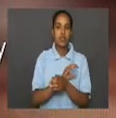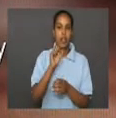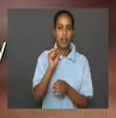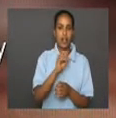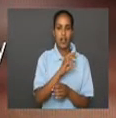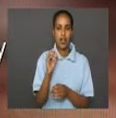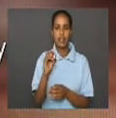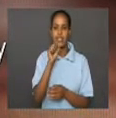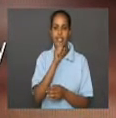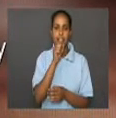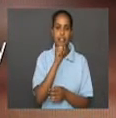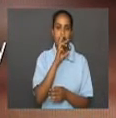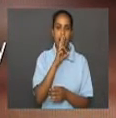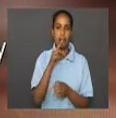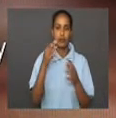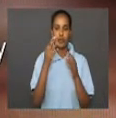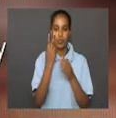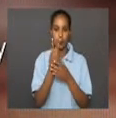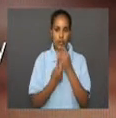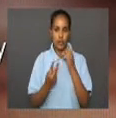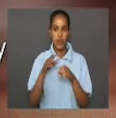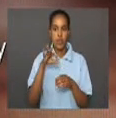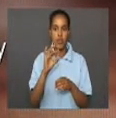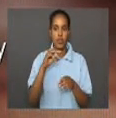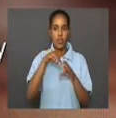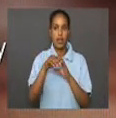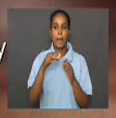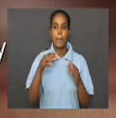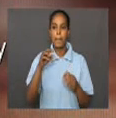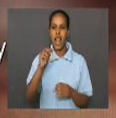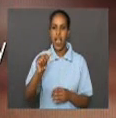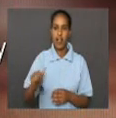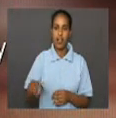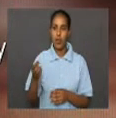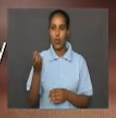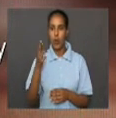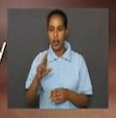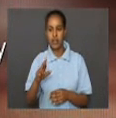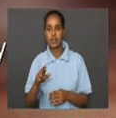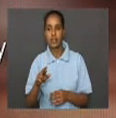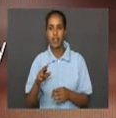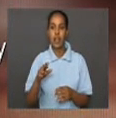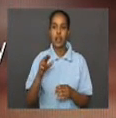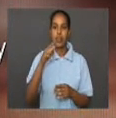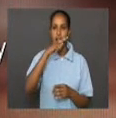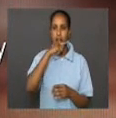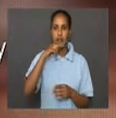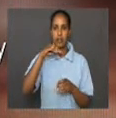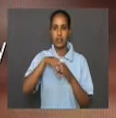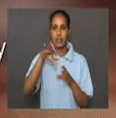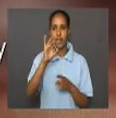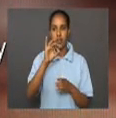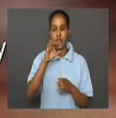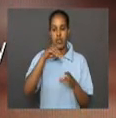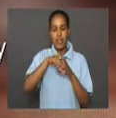Cellulose and starch are both found in plants, whereas glycogen is found